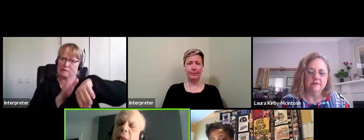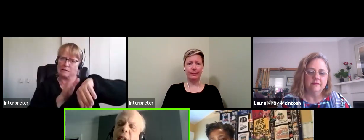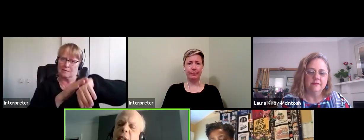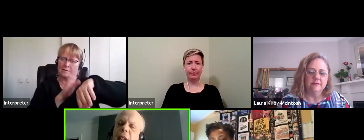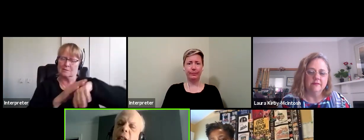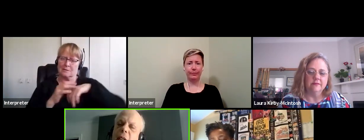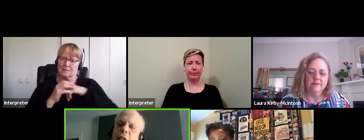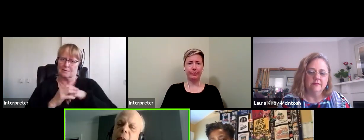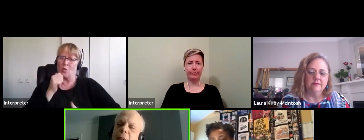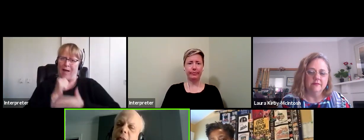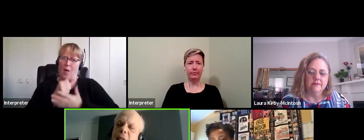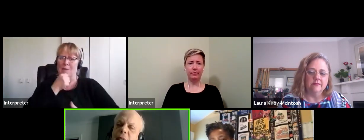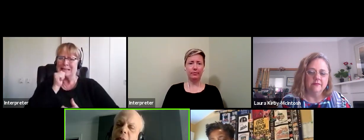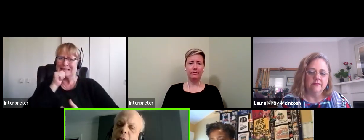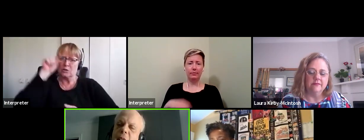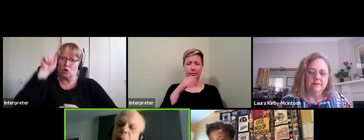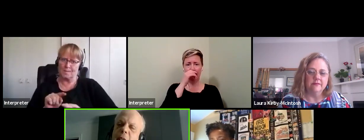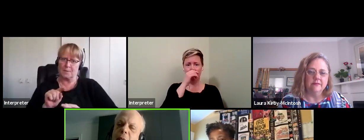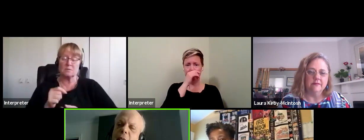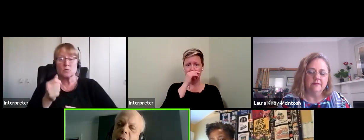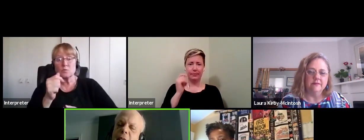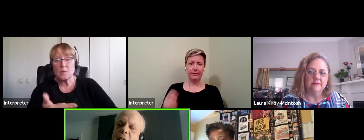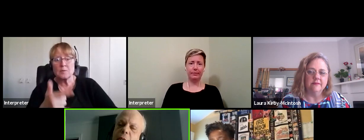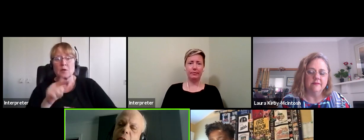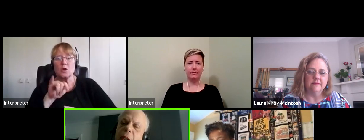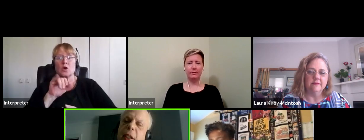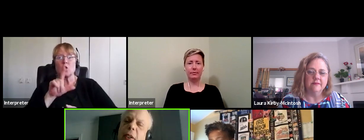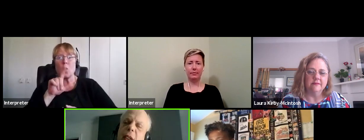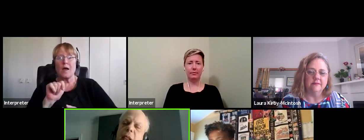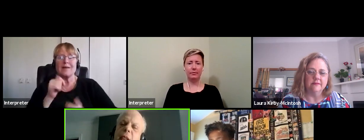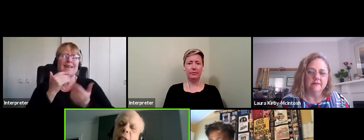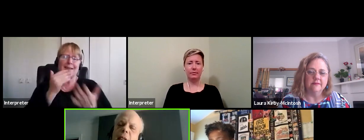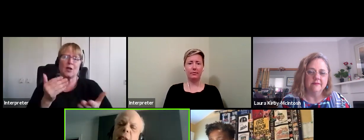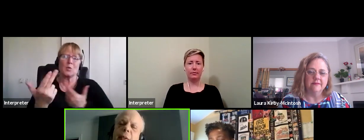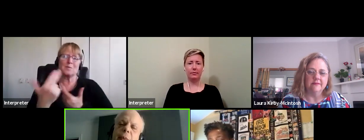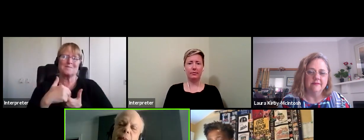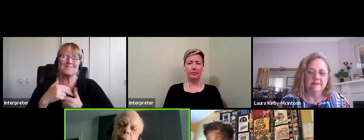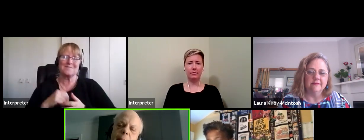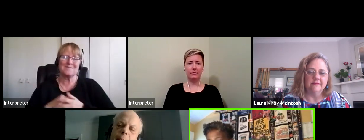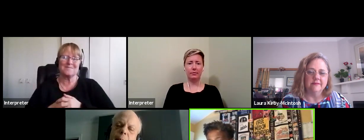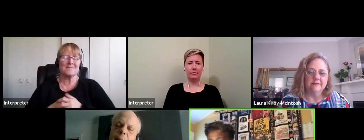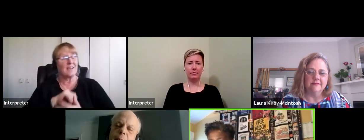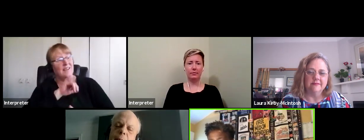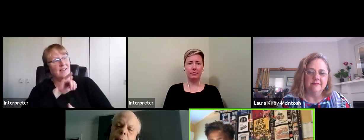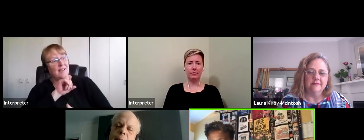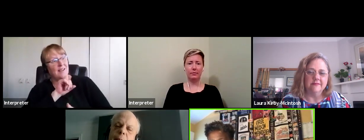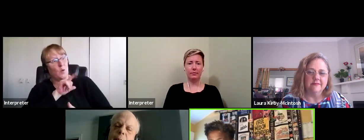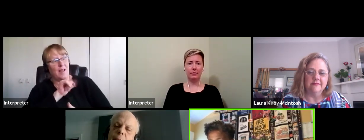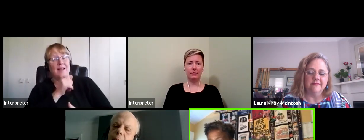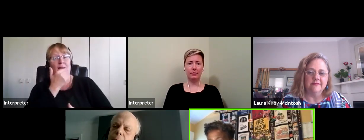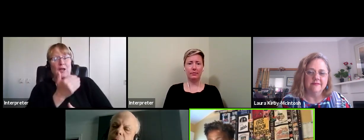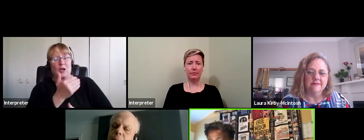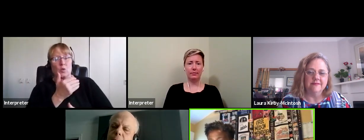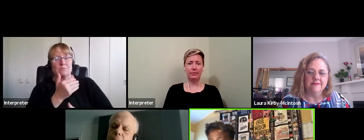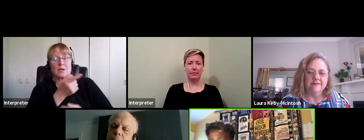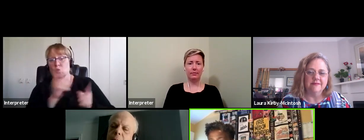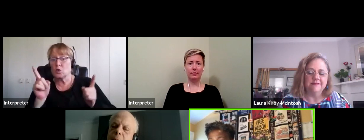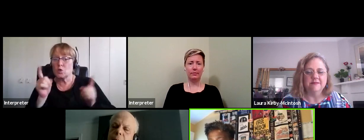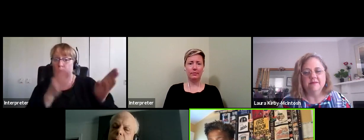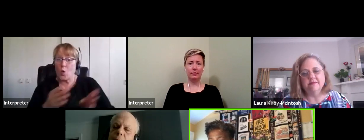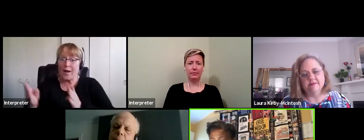help alleviate that hardship. So take it away, Yola, and thanks for joining us. Thank you, David, and thank you to the other organizers